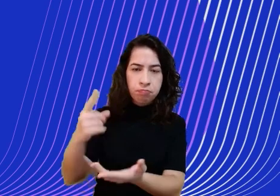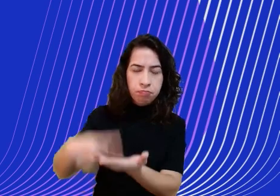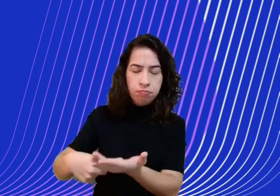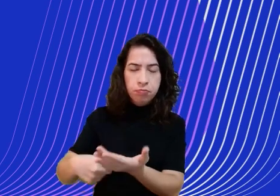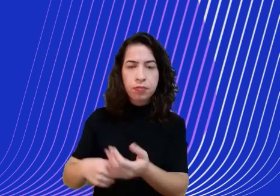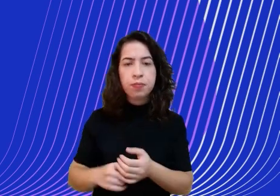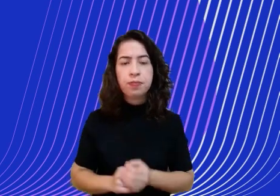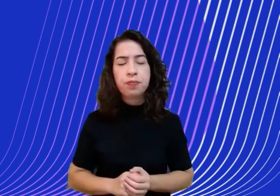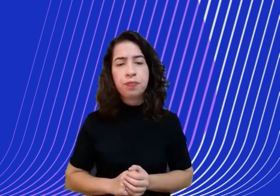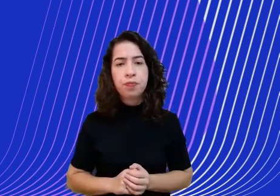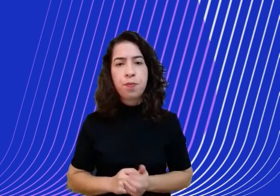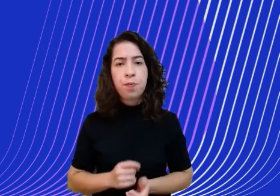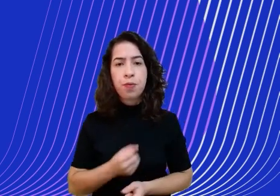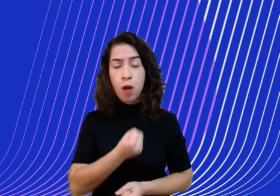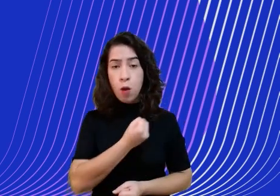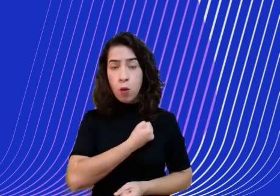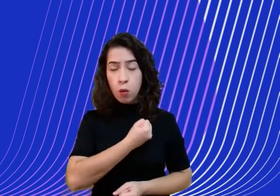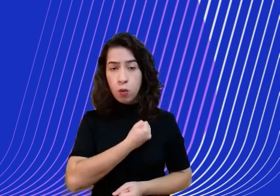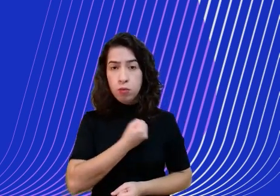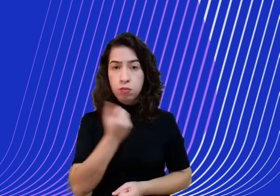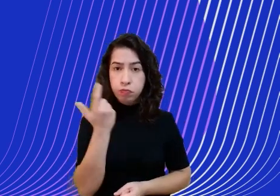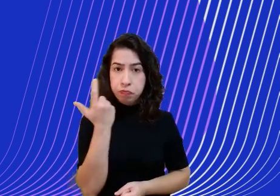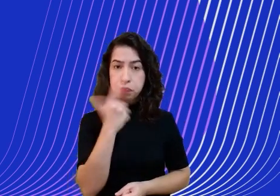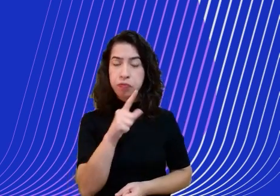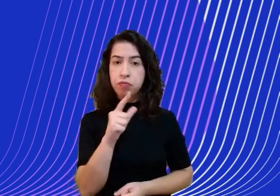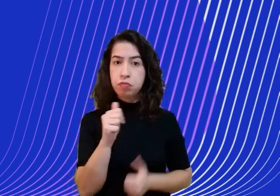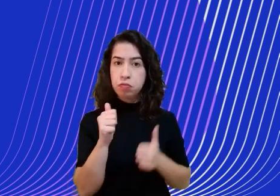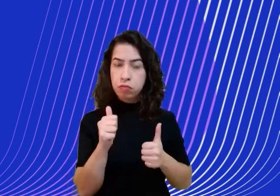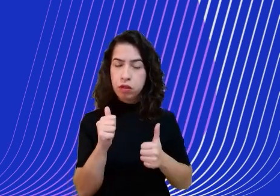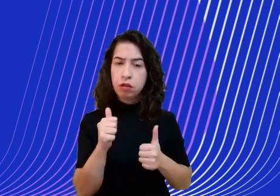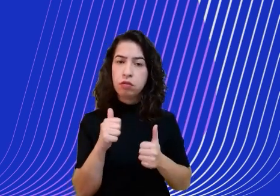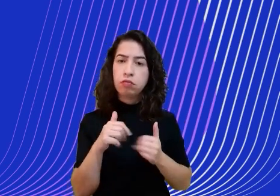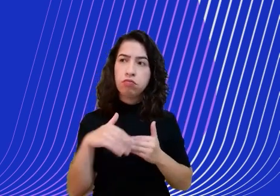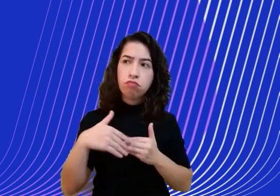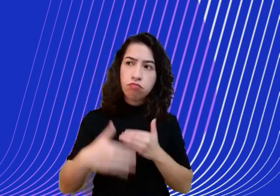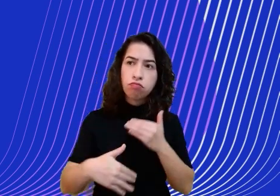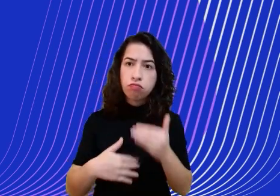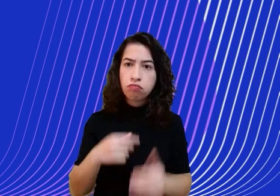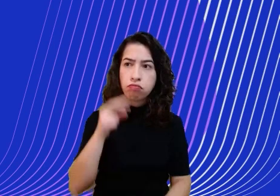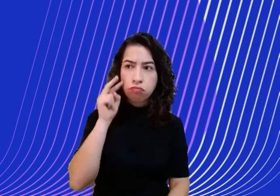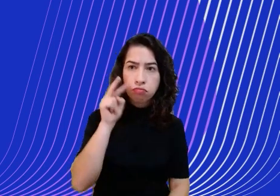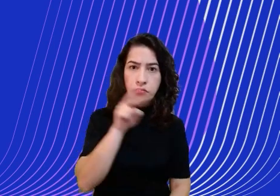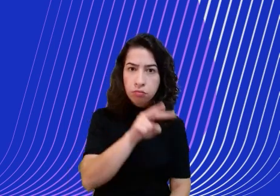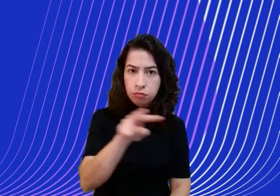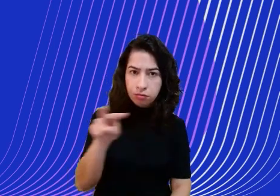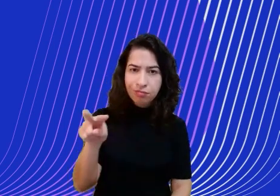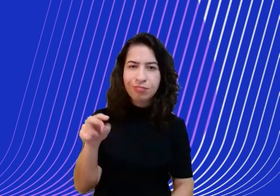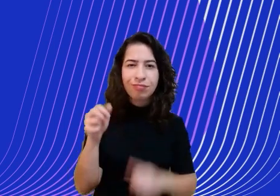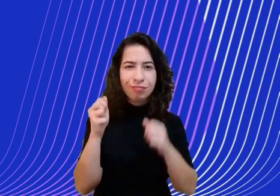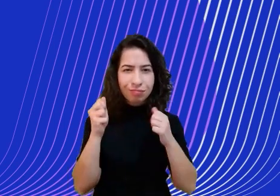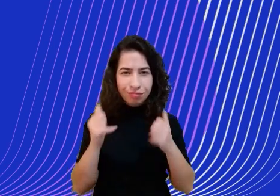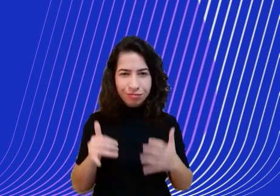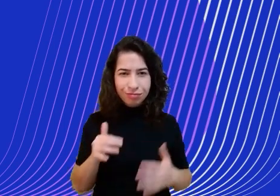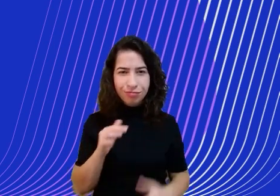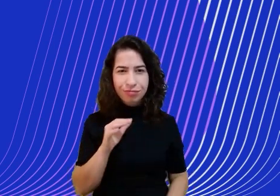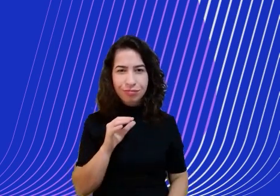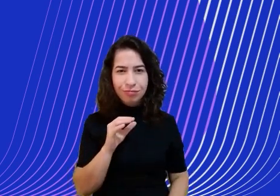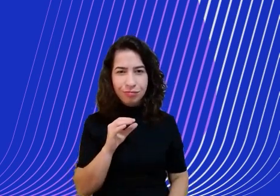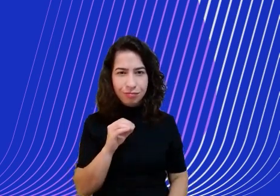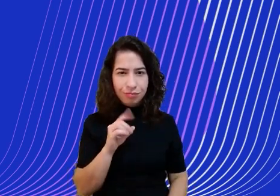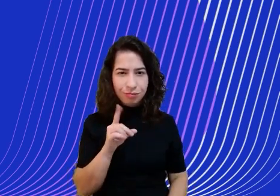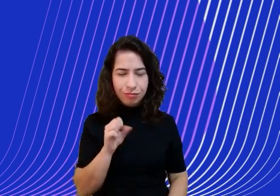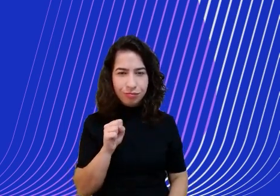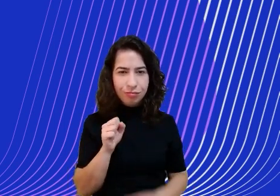a number that is very interesting, after all this time, we start having, in this scenario of the ODSs that I